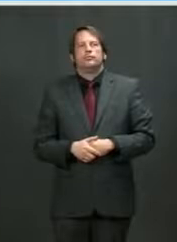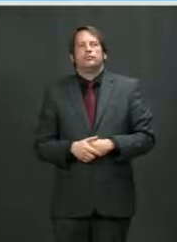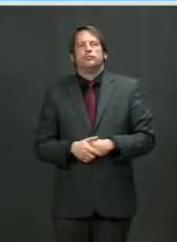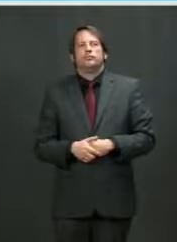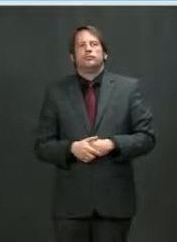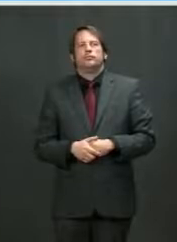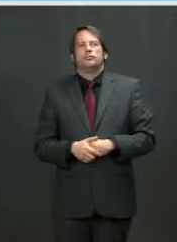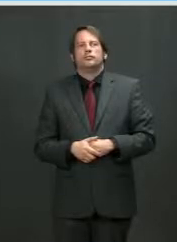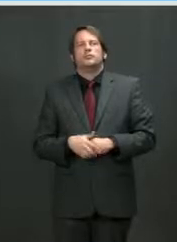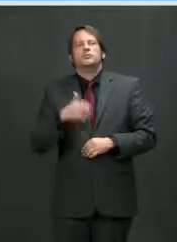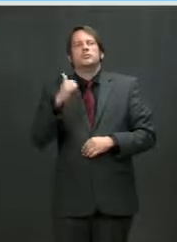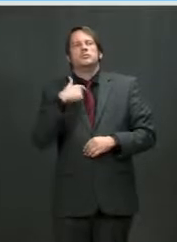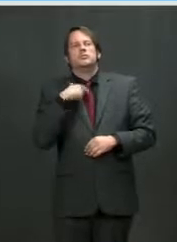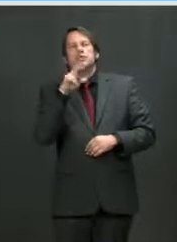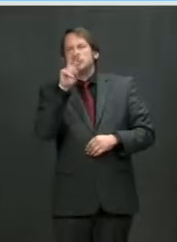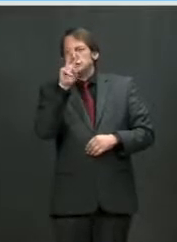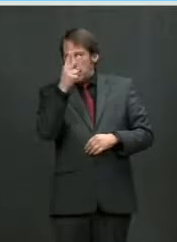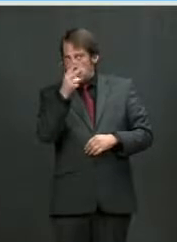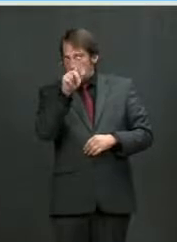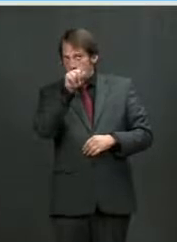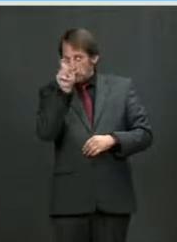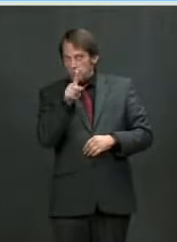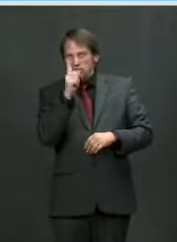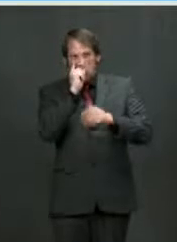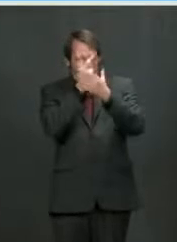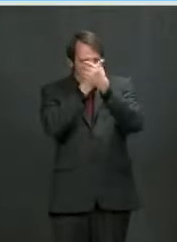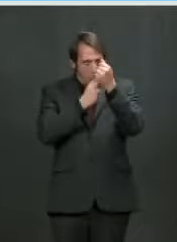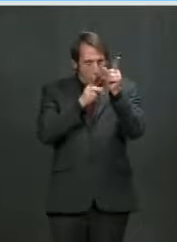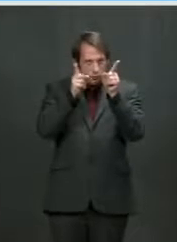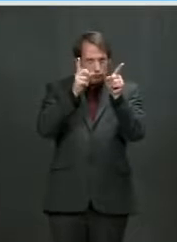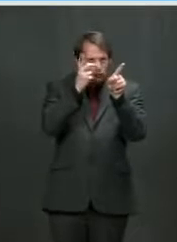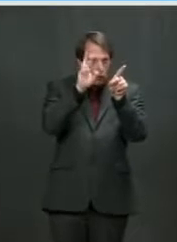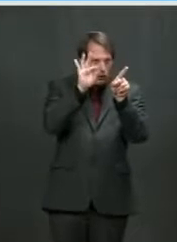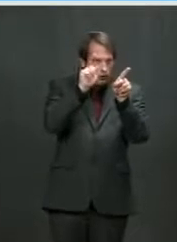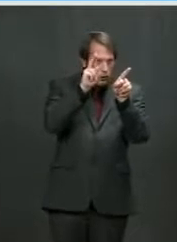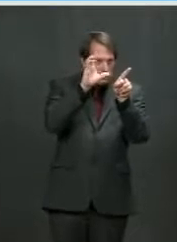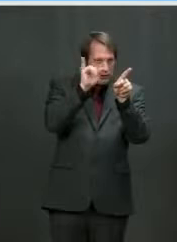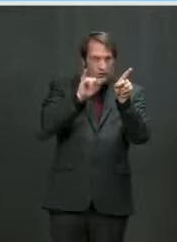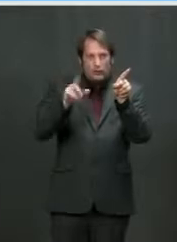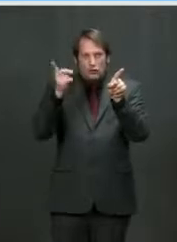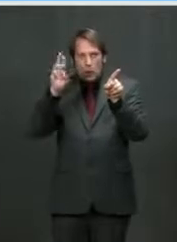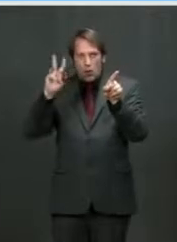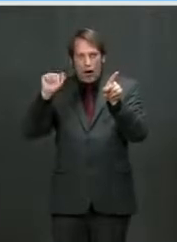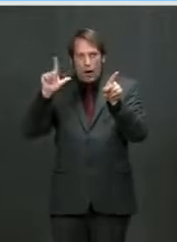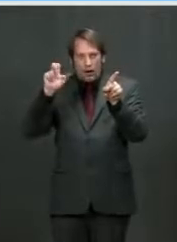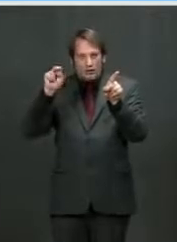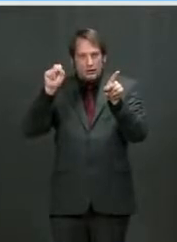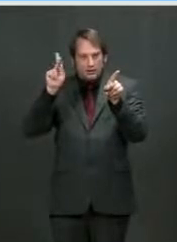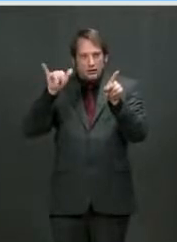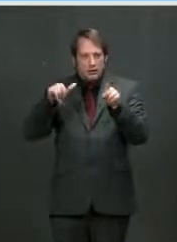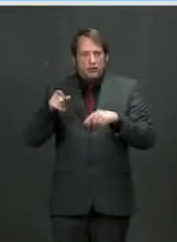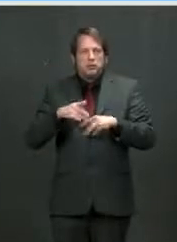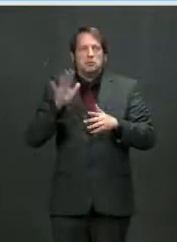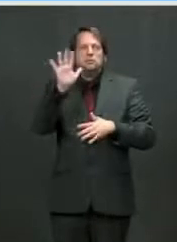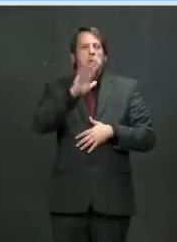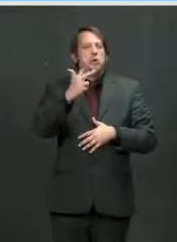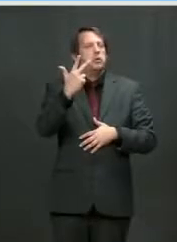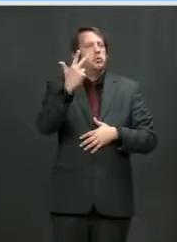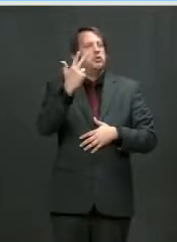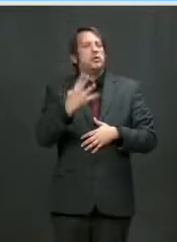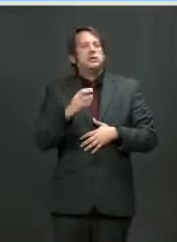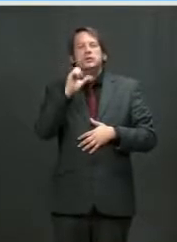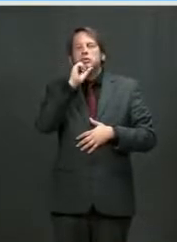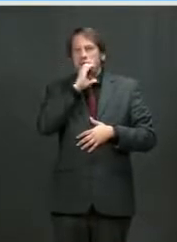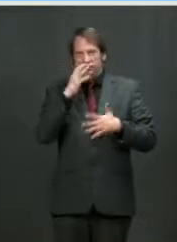Drs. Walensky and Fauci to comment. You know, we are at about 3/4 of seniors that have had their first